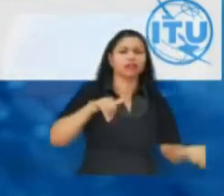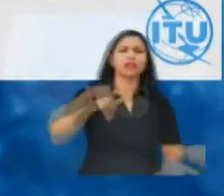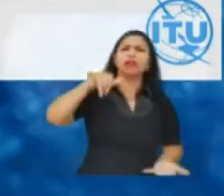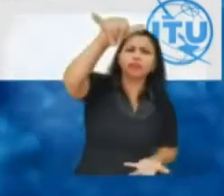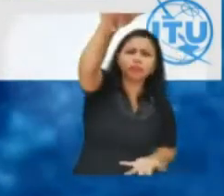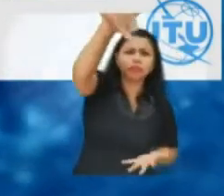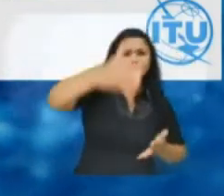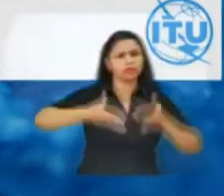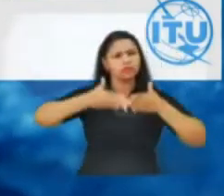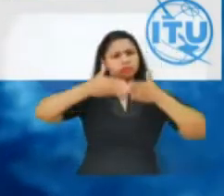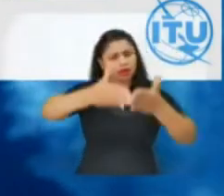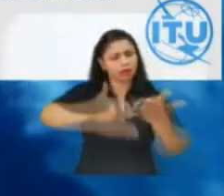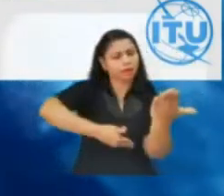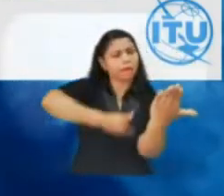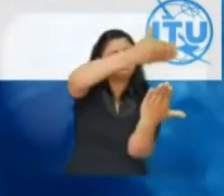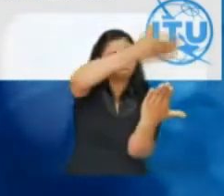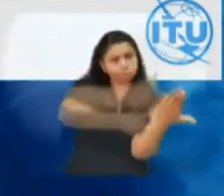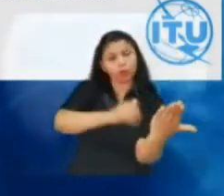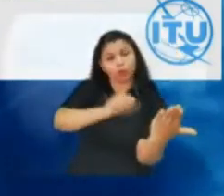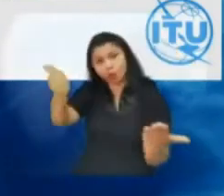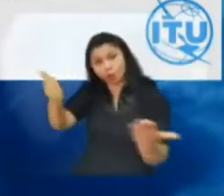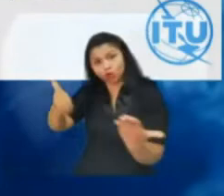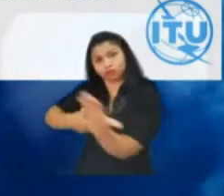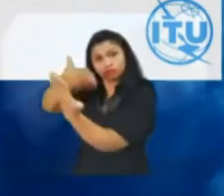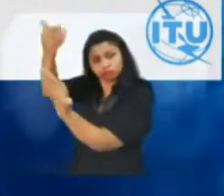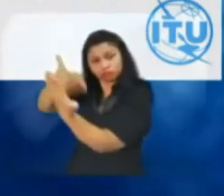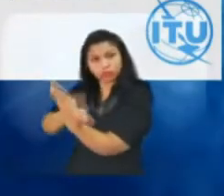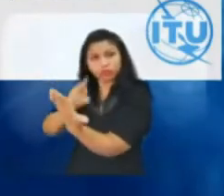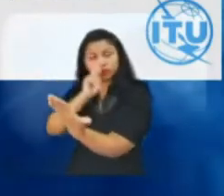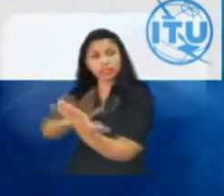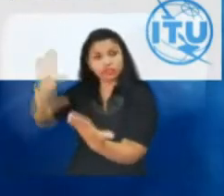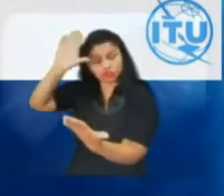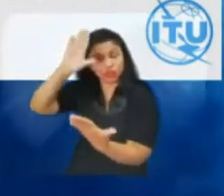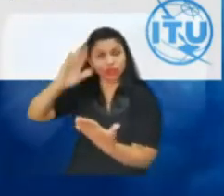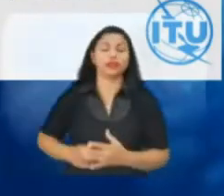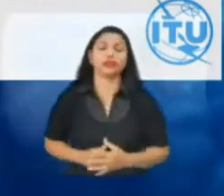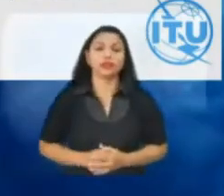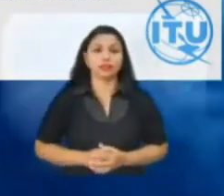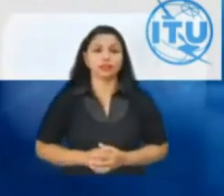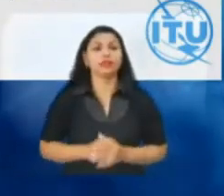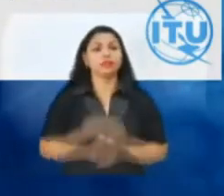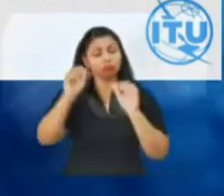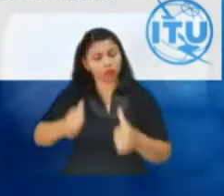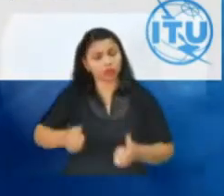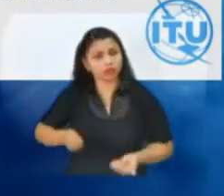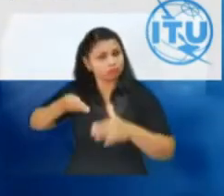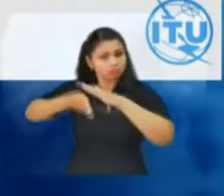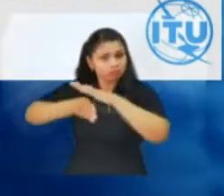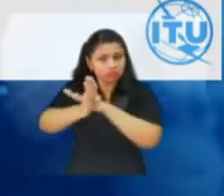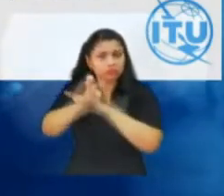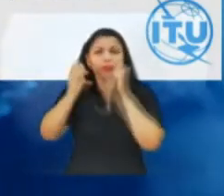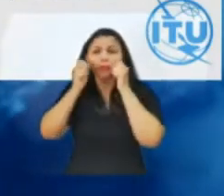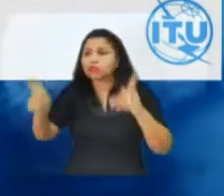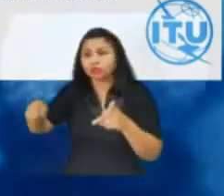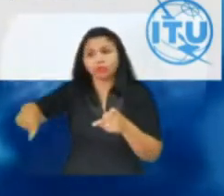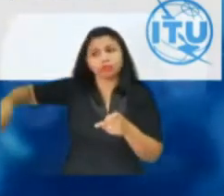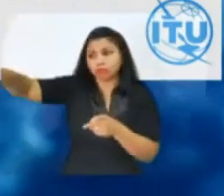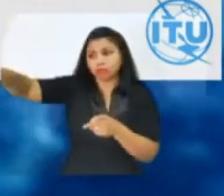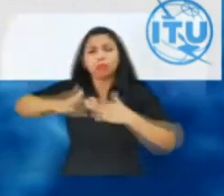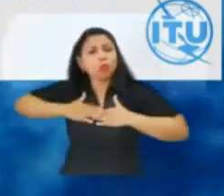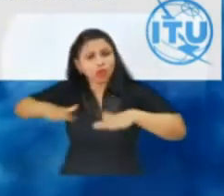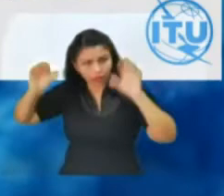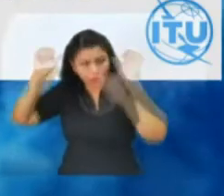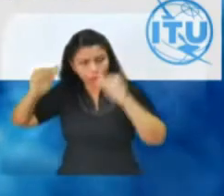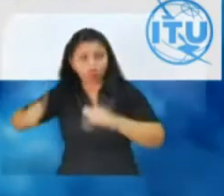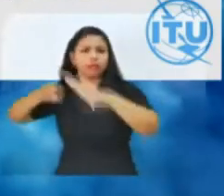airports, the regional licenses and national licenses, can actually have access to the population in general.